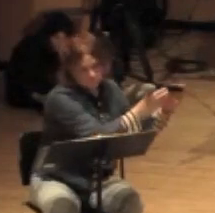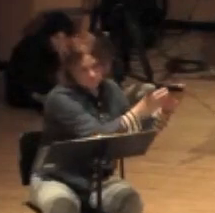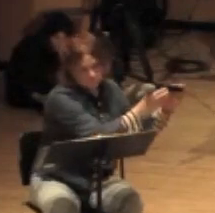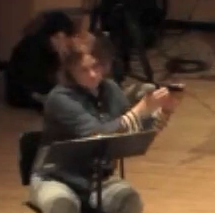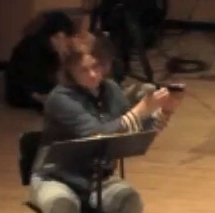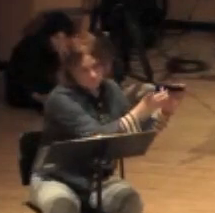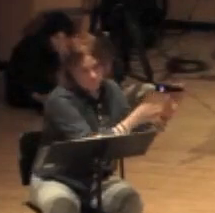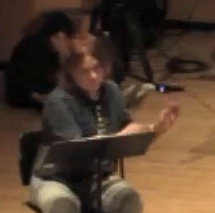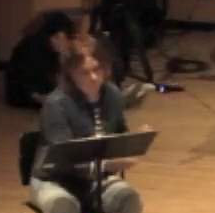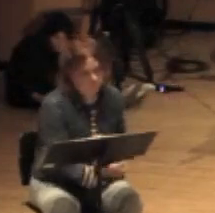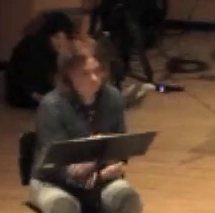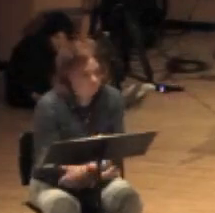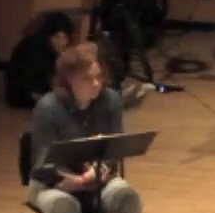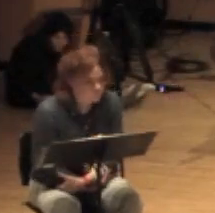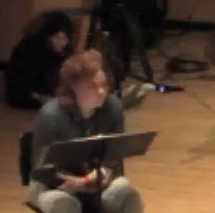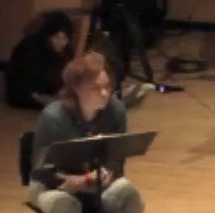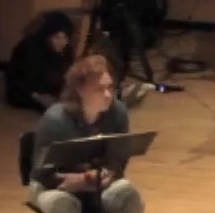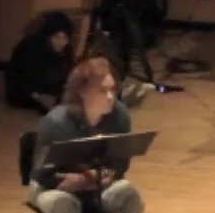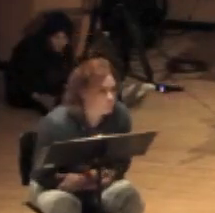that